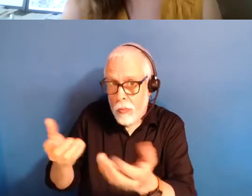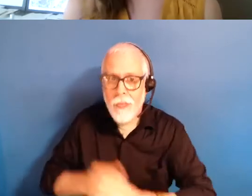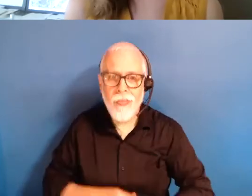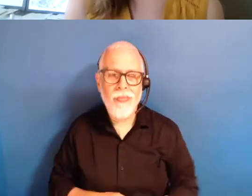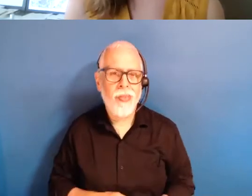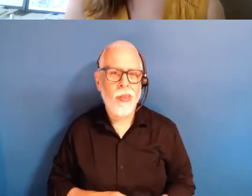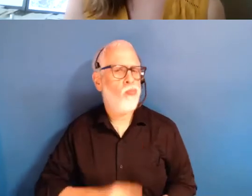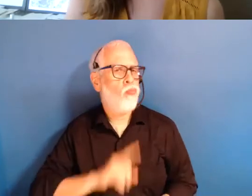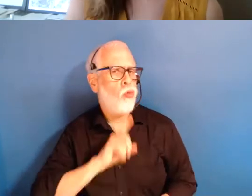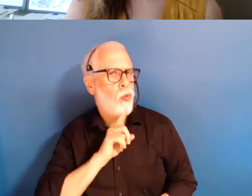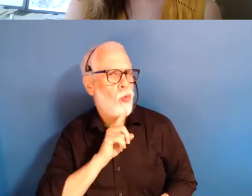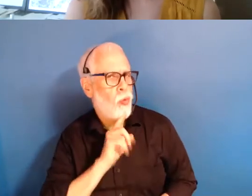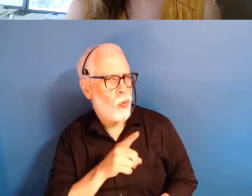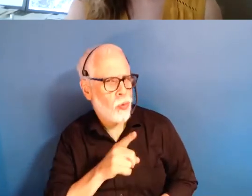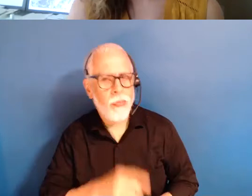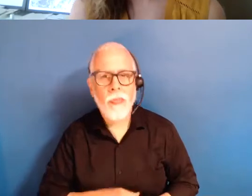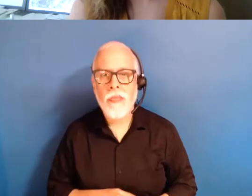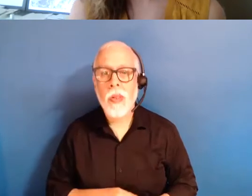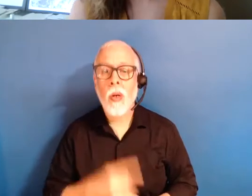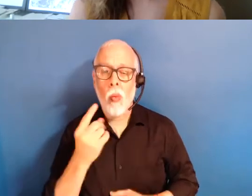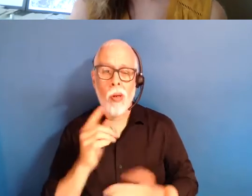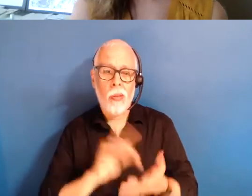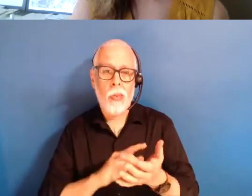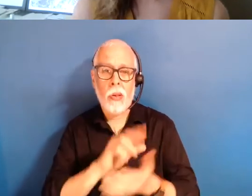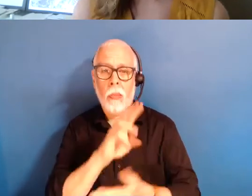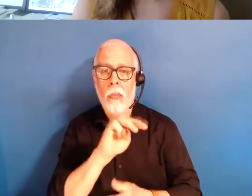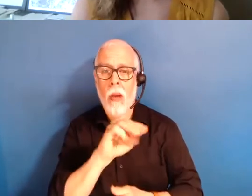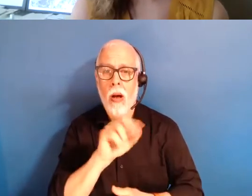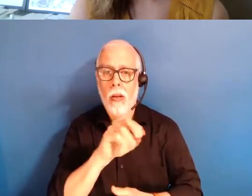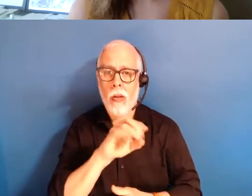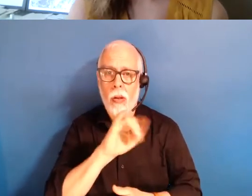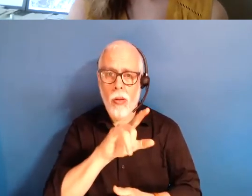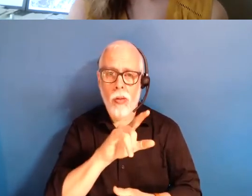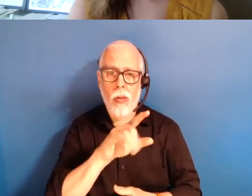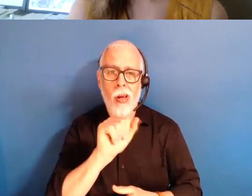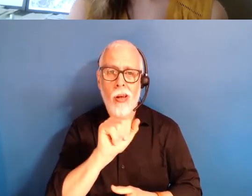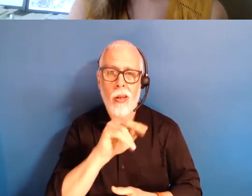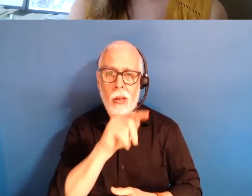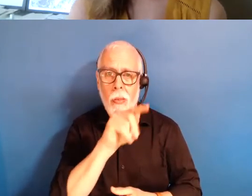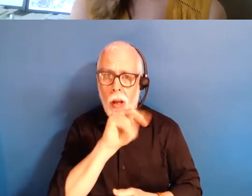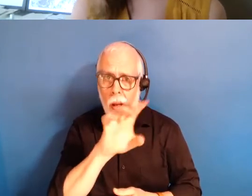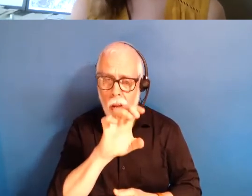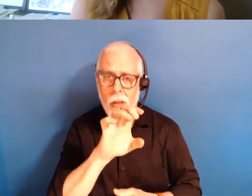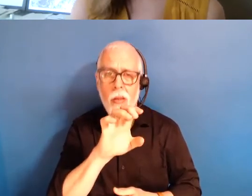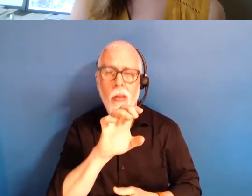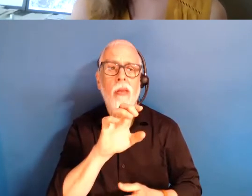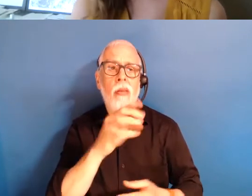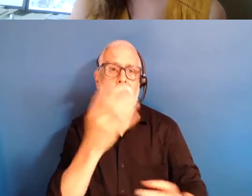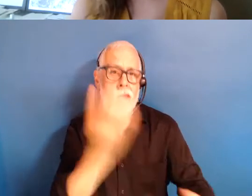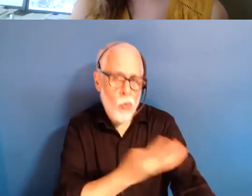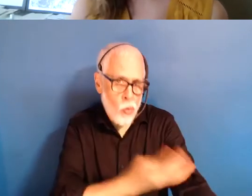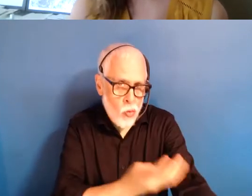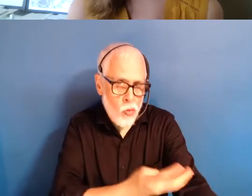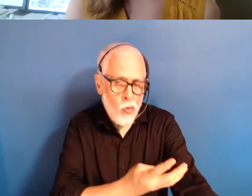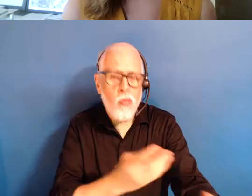Absolutely. So one of the treatments is the monoclonal antibody infusions. There have been several of them. They have